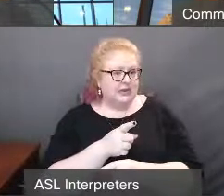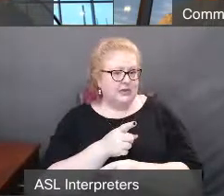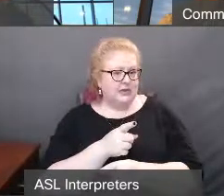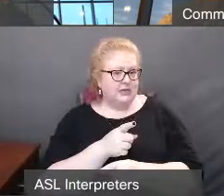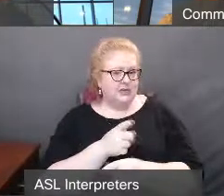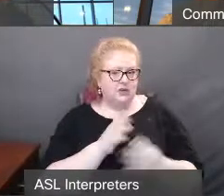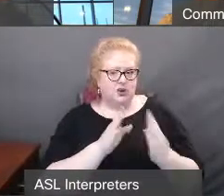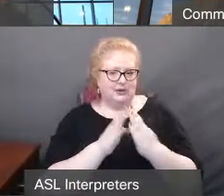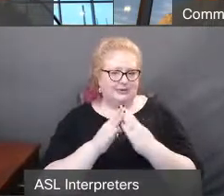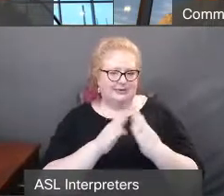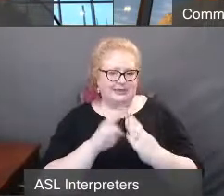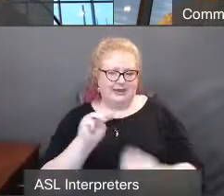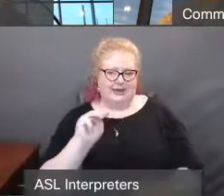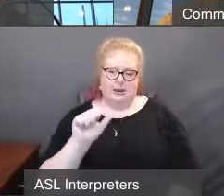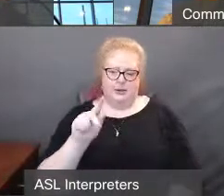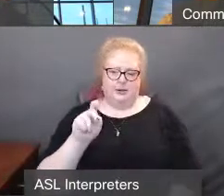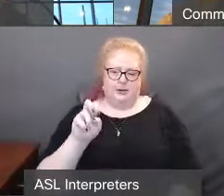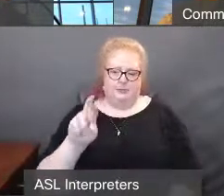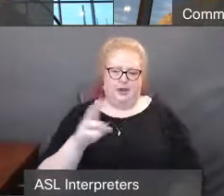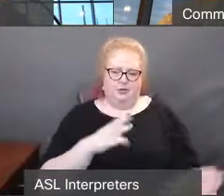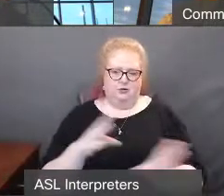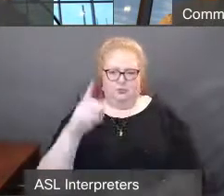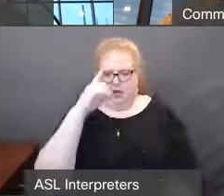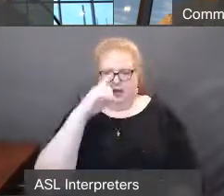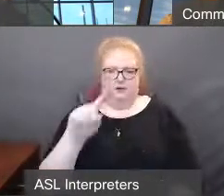city master plan for trails? Is